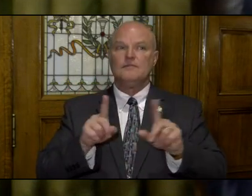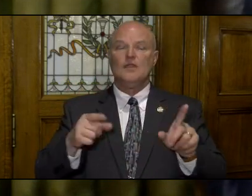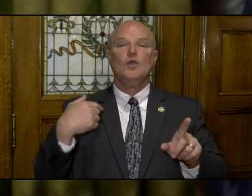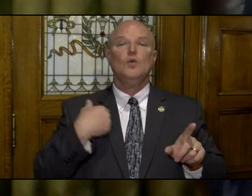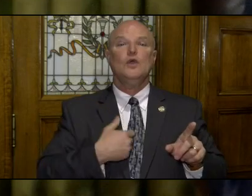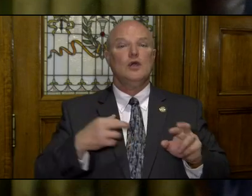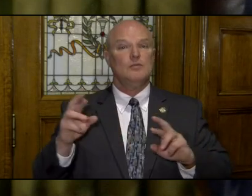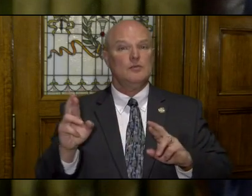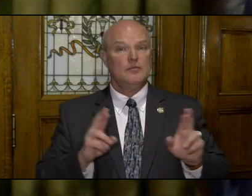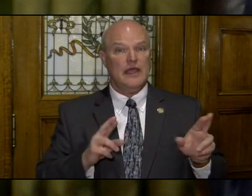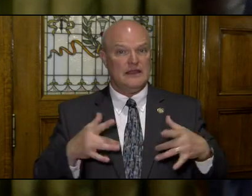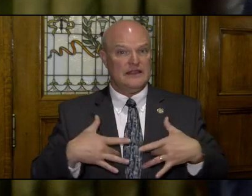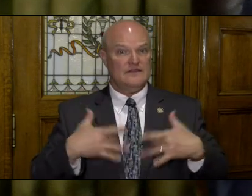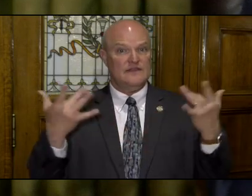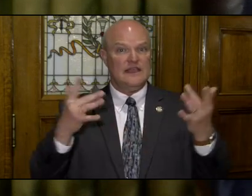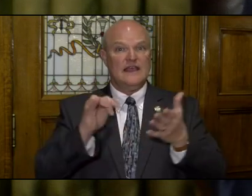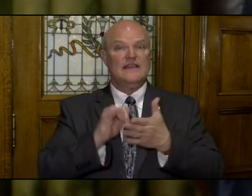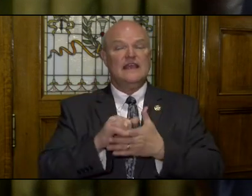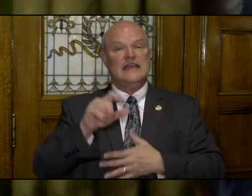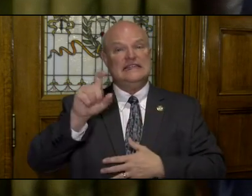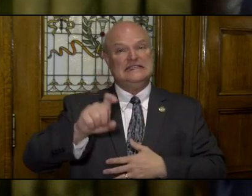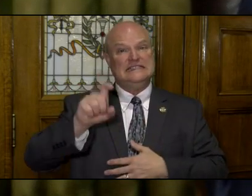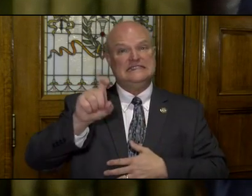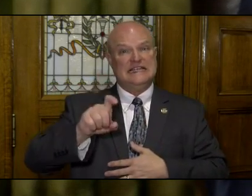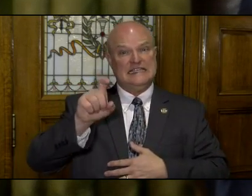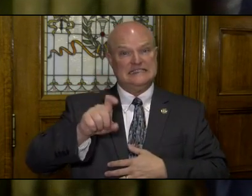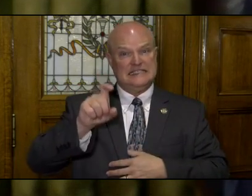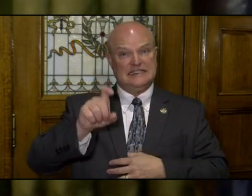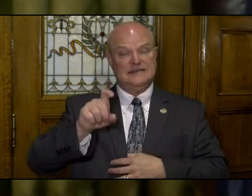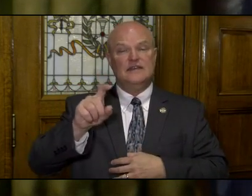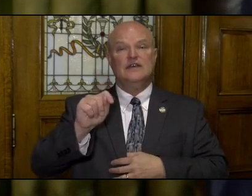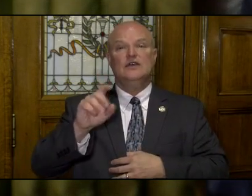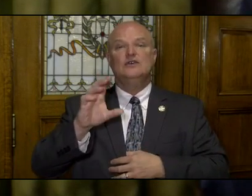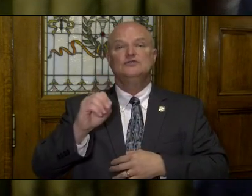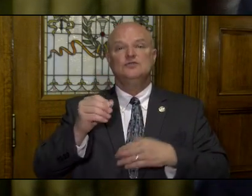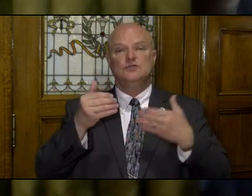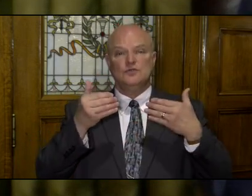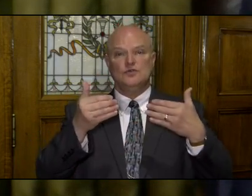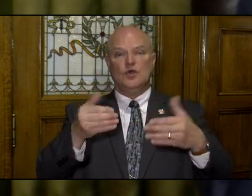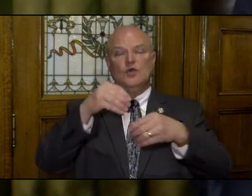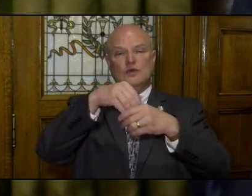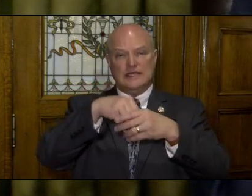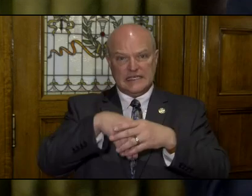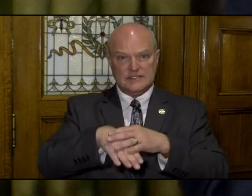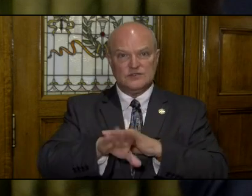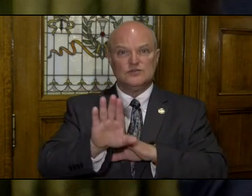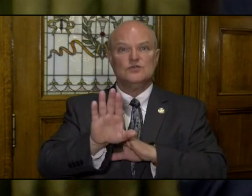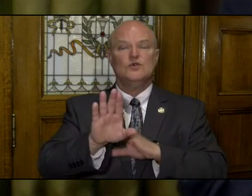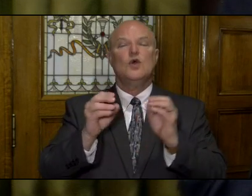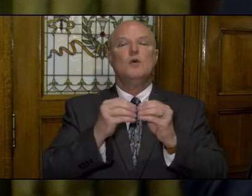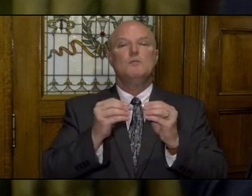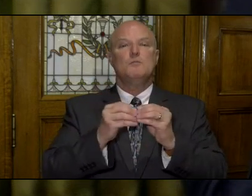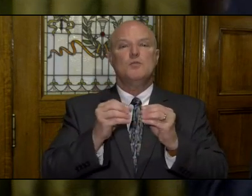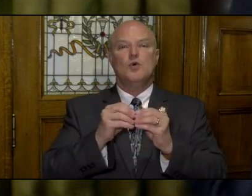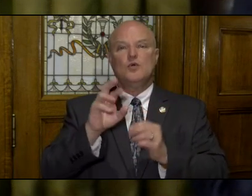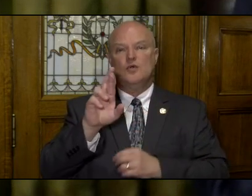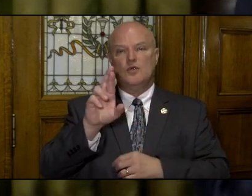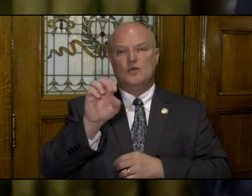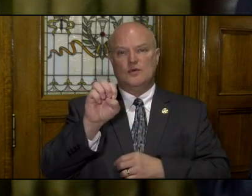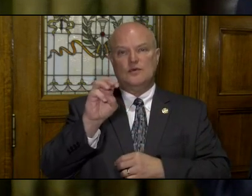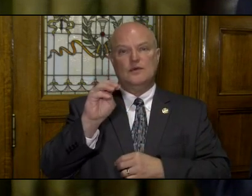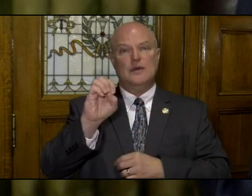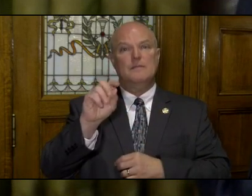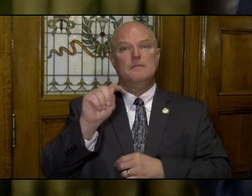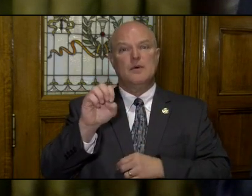are prepared in the event that there is a necessity of it to go into more remote operations